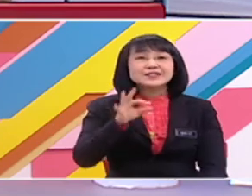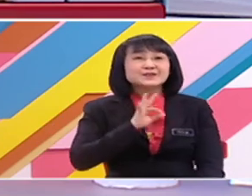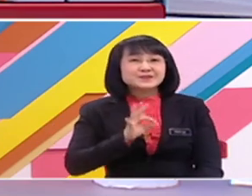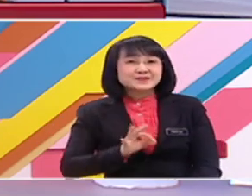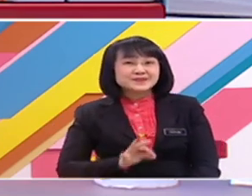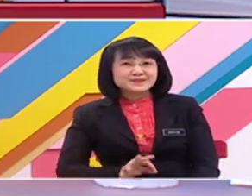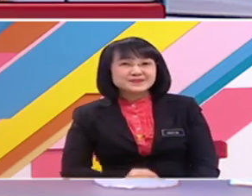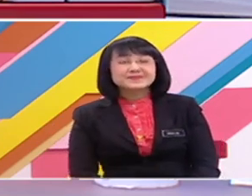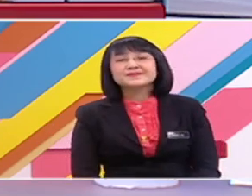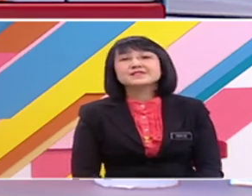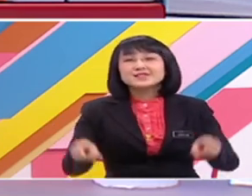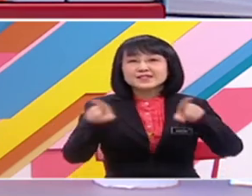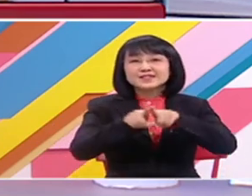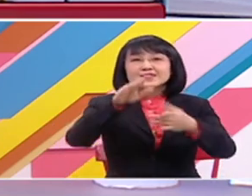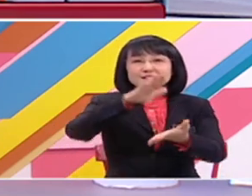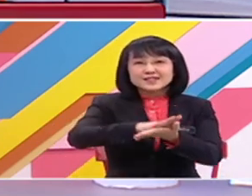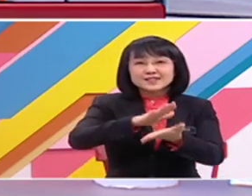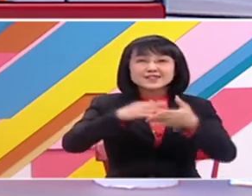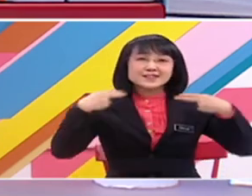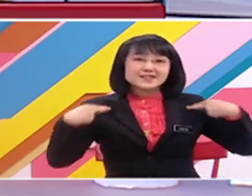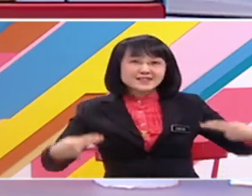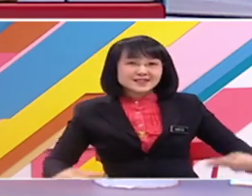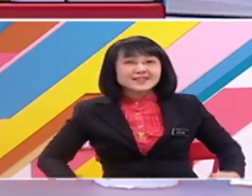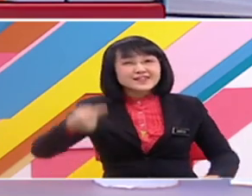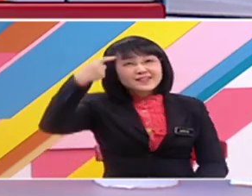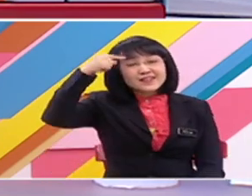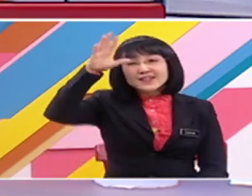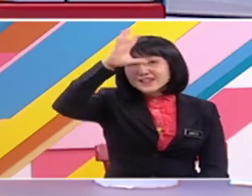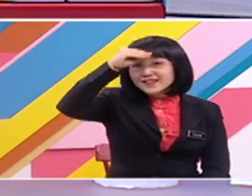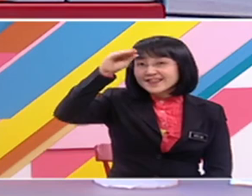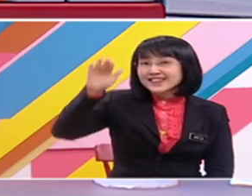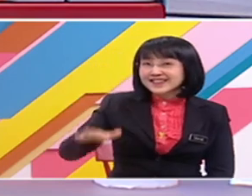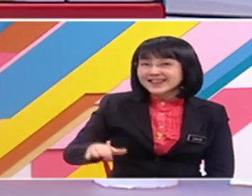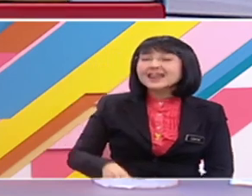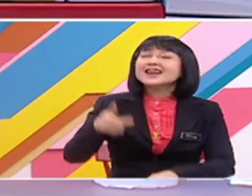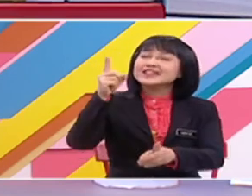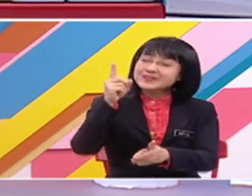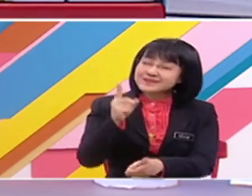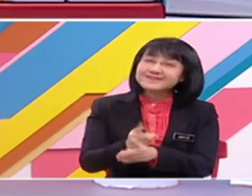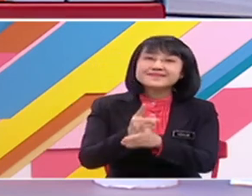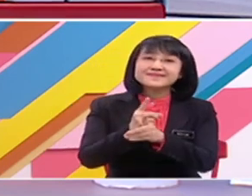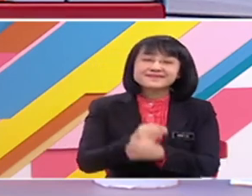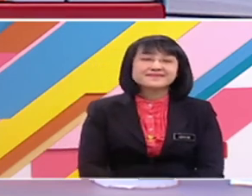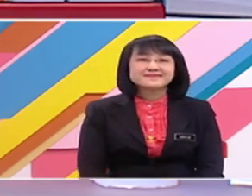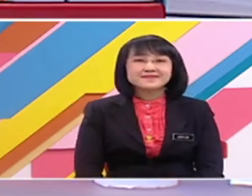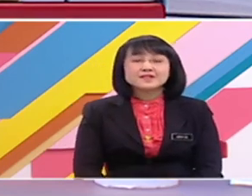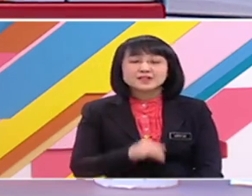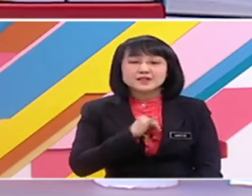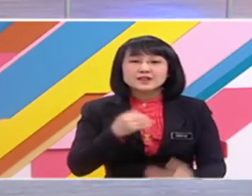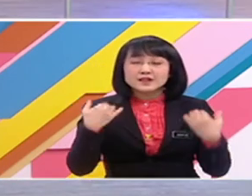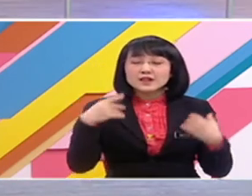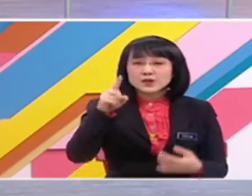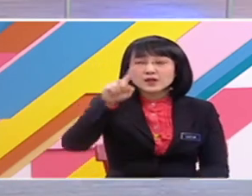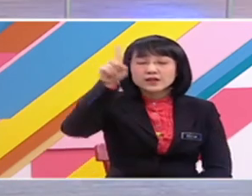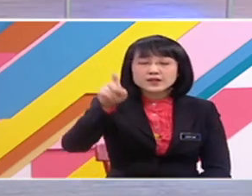like our school uniform for boys. Yes, you got it right. Okay. Okay, teacher, I actually have one question because I see